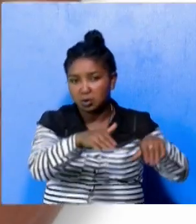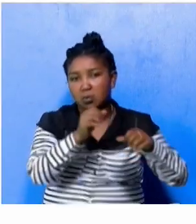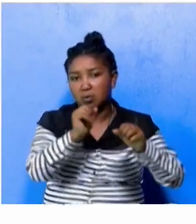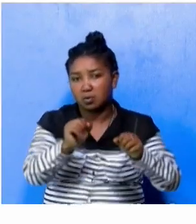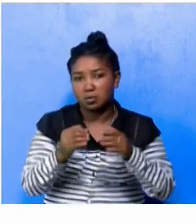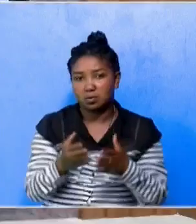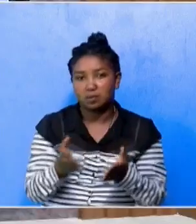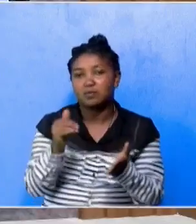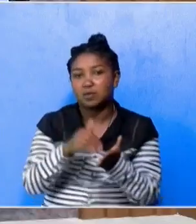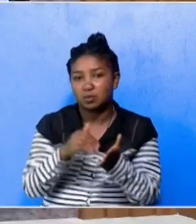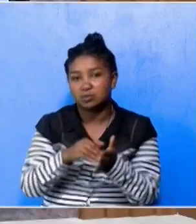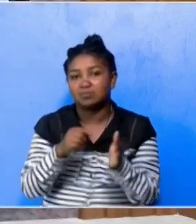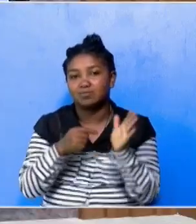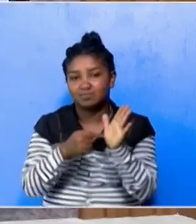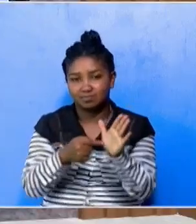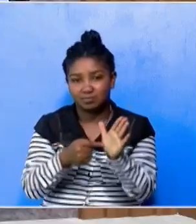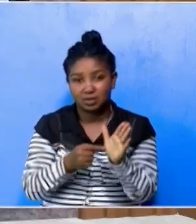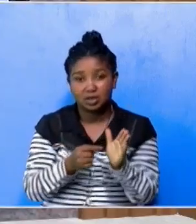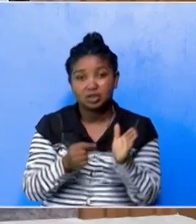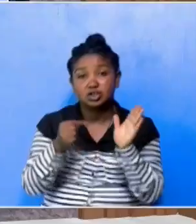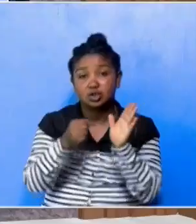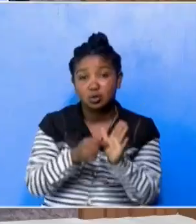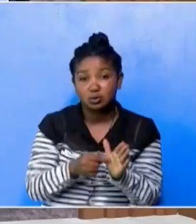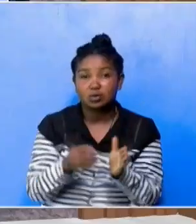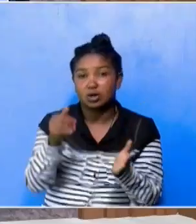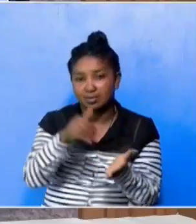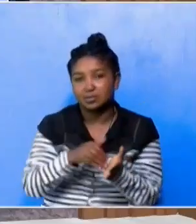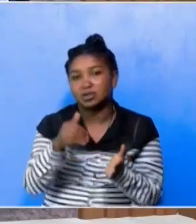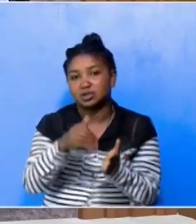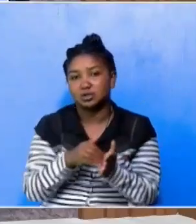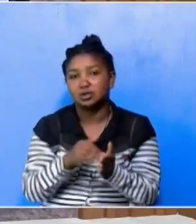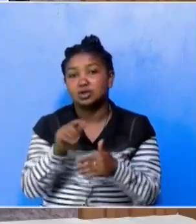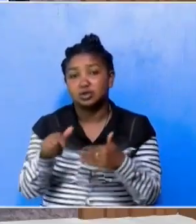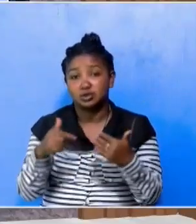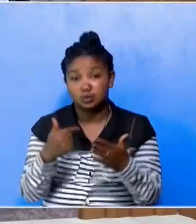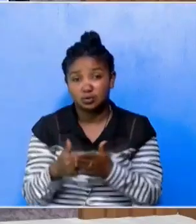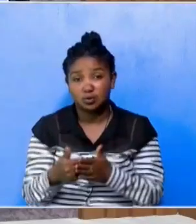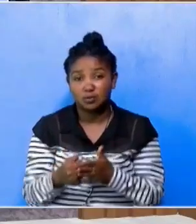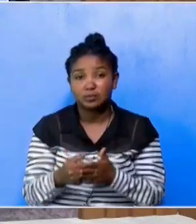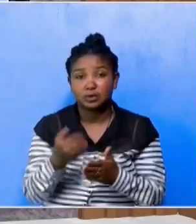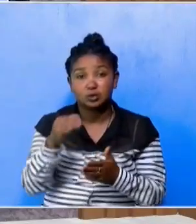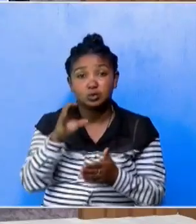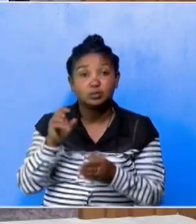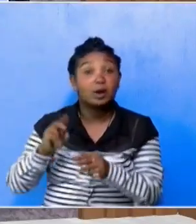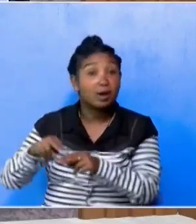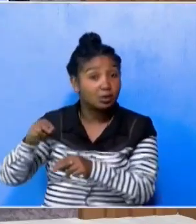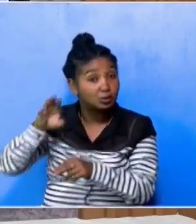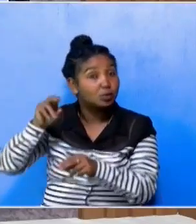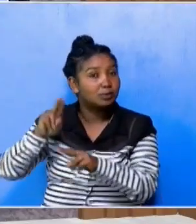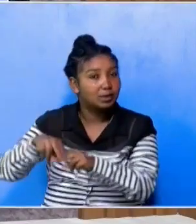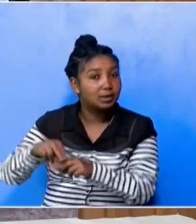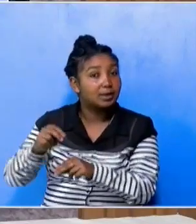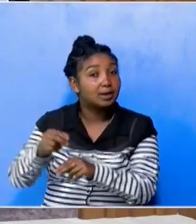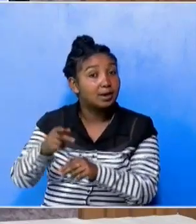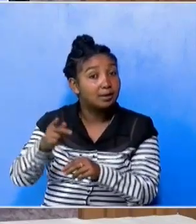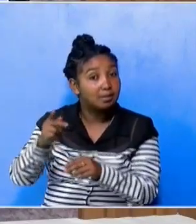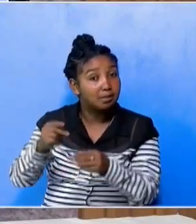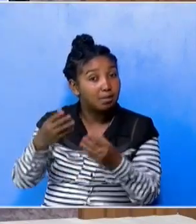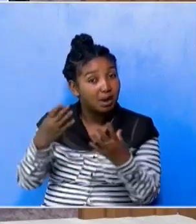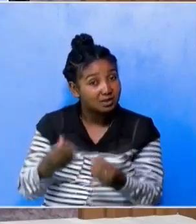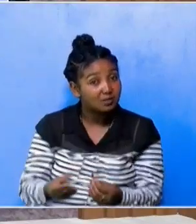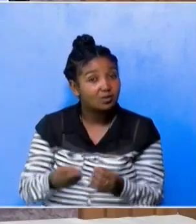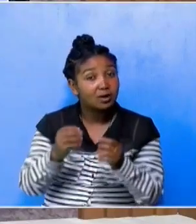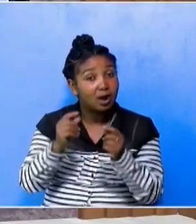adverbs of frequency. It shows the repetition of an action. So it should be here in passive voice and